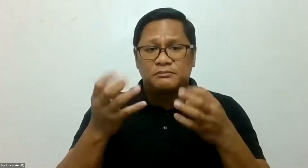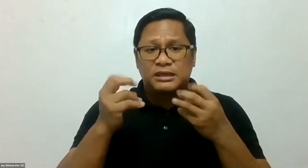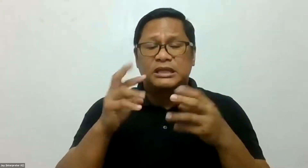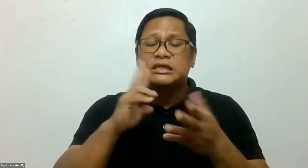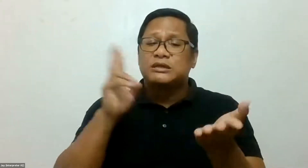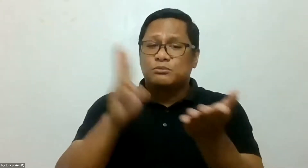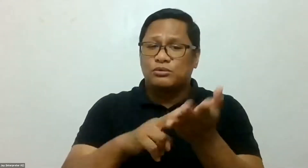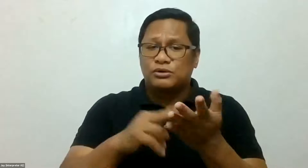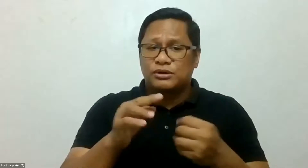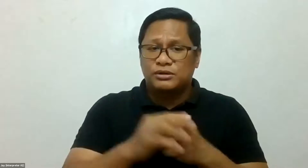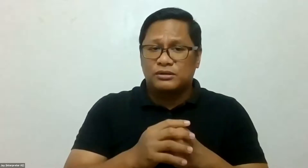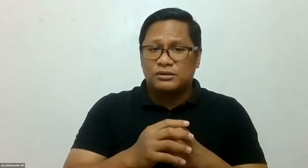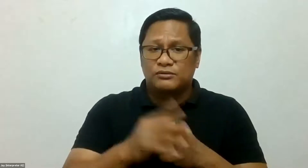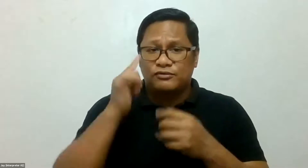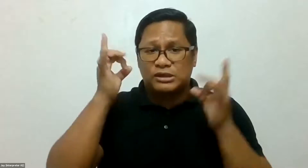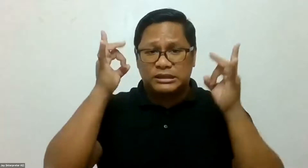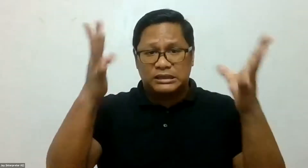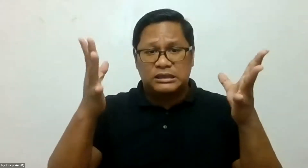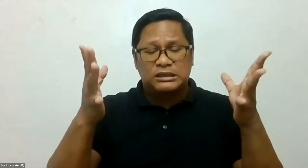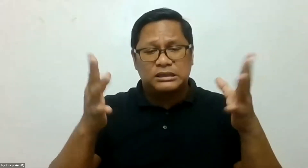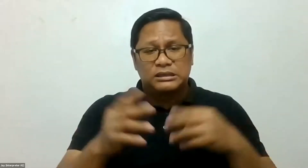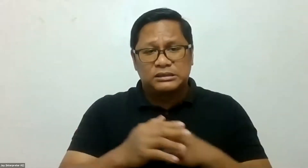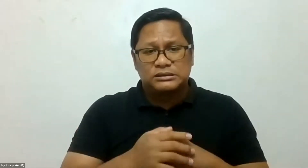on the risks of